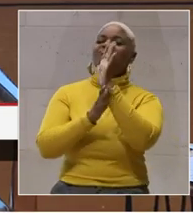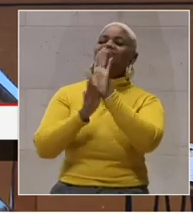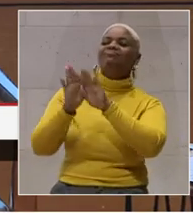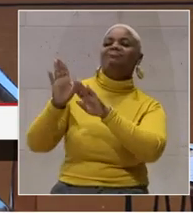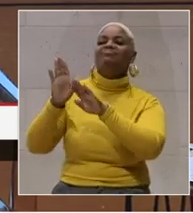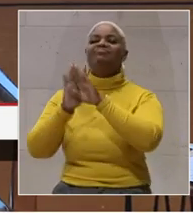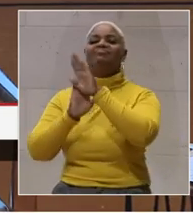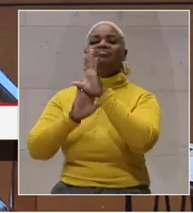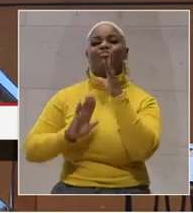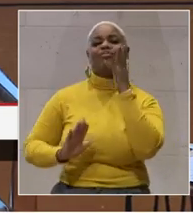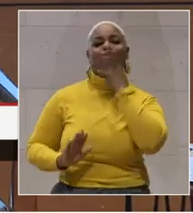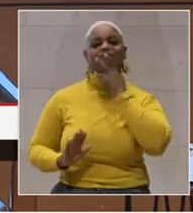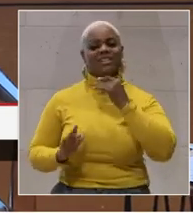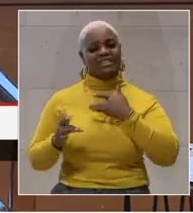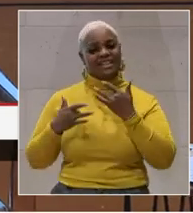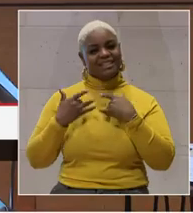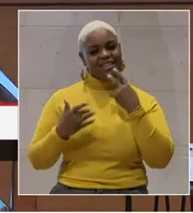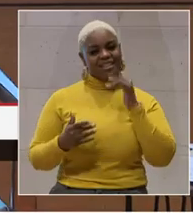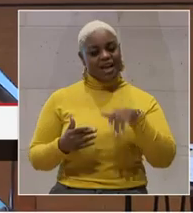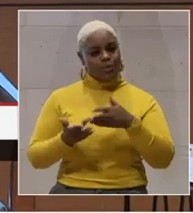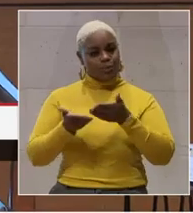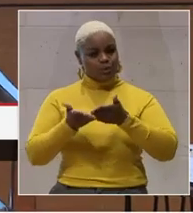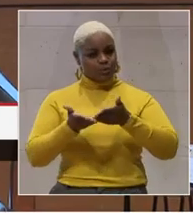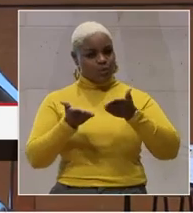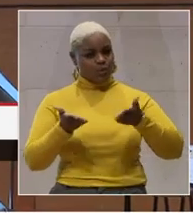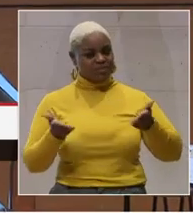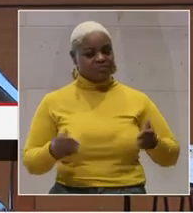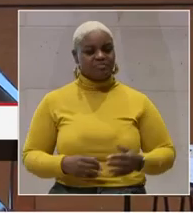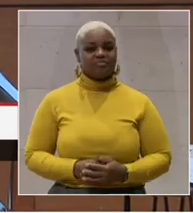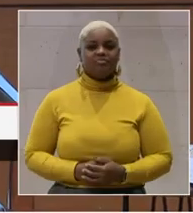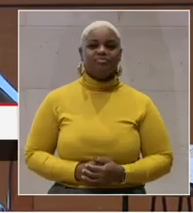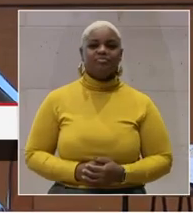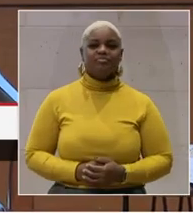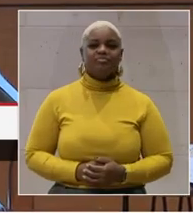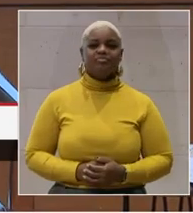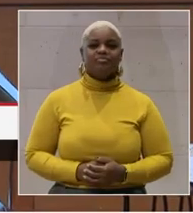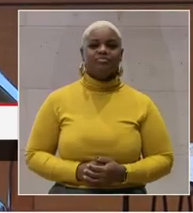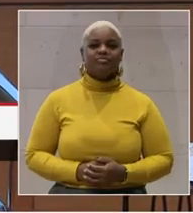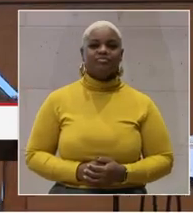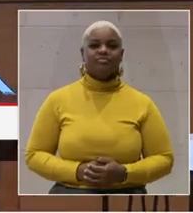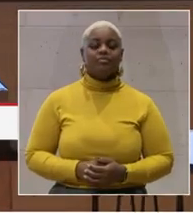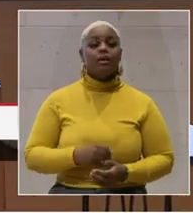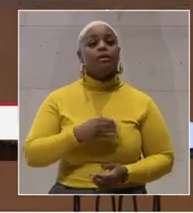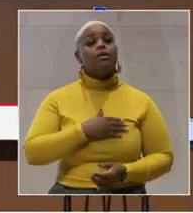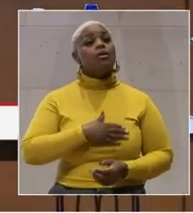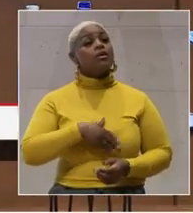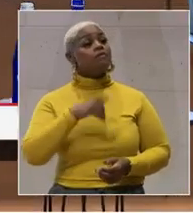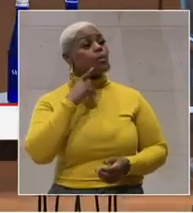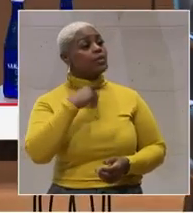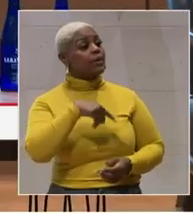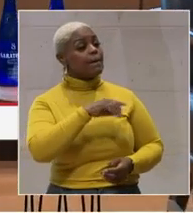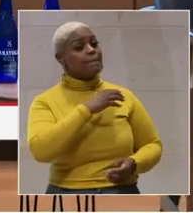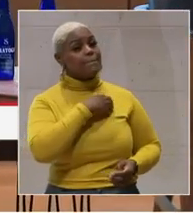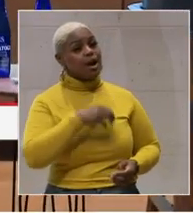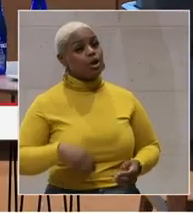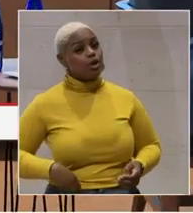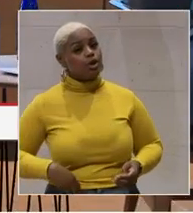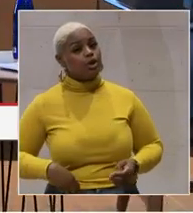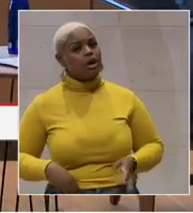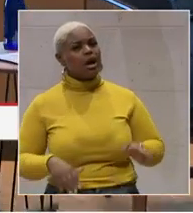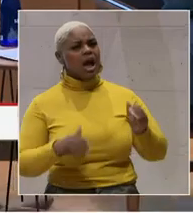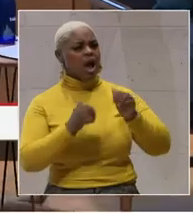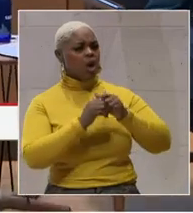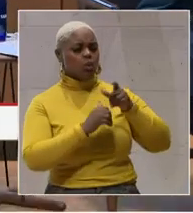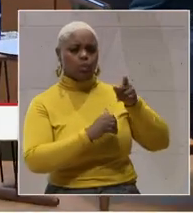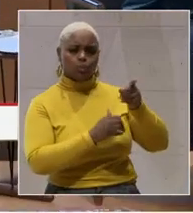use those resources. Mayor, again, how have you use those federal resources to